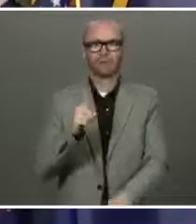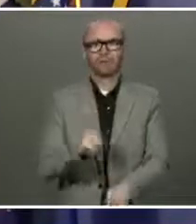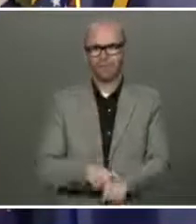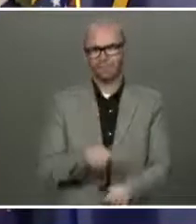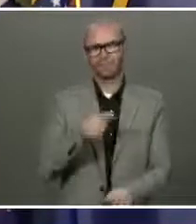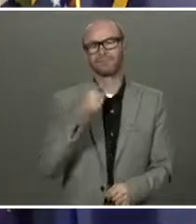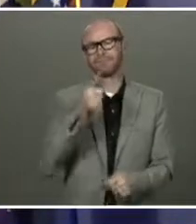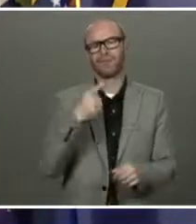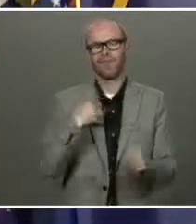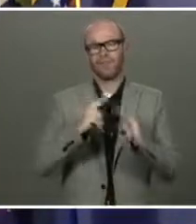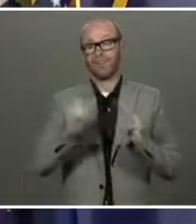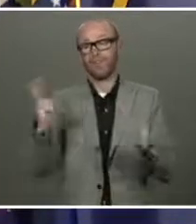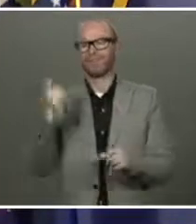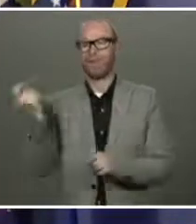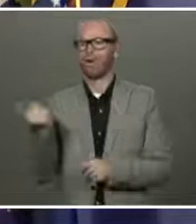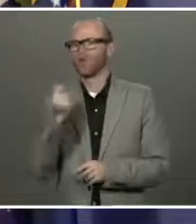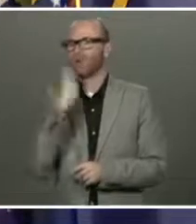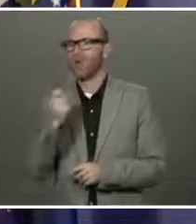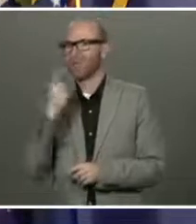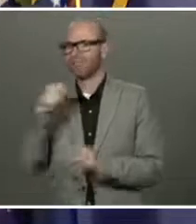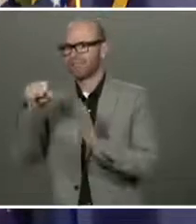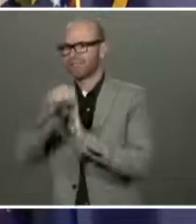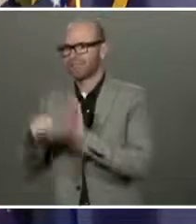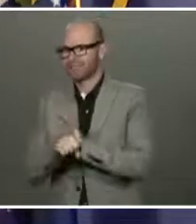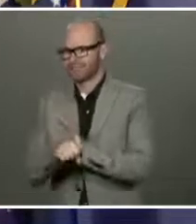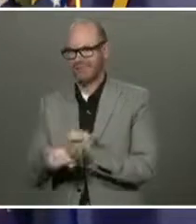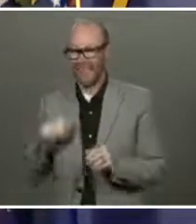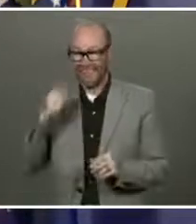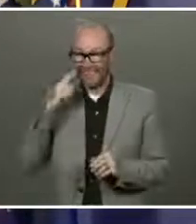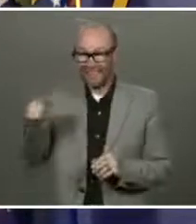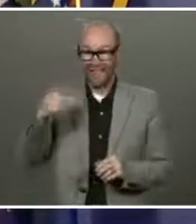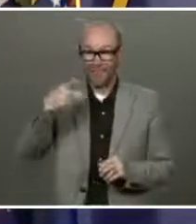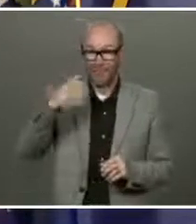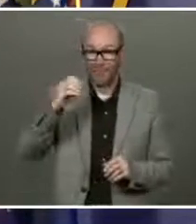And so you have a very red state. I don't think the polls were ever close.